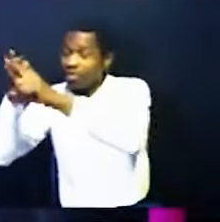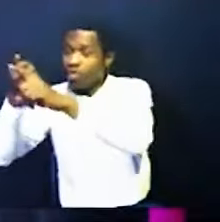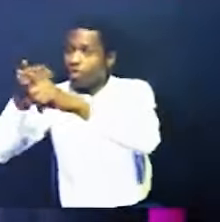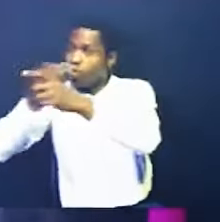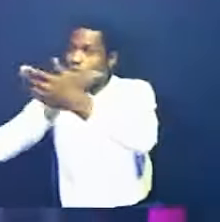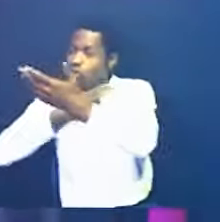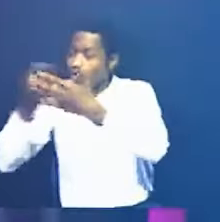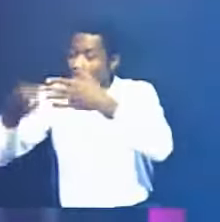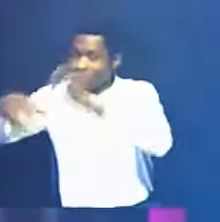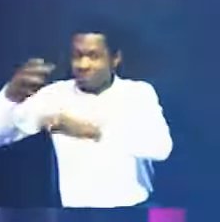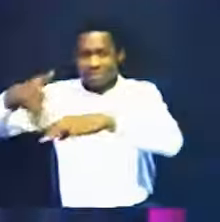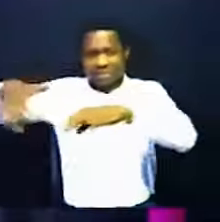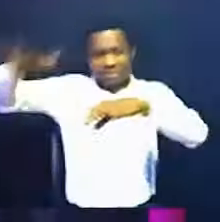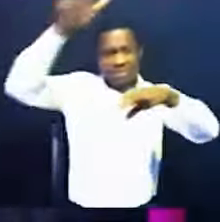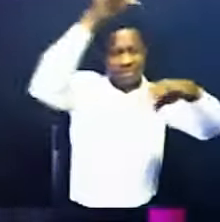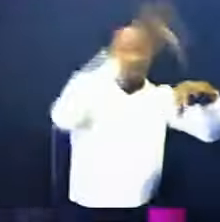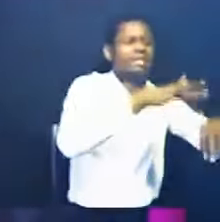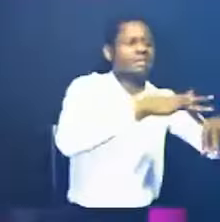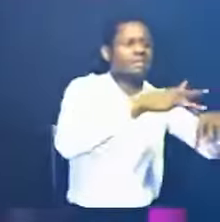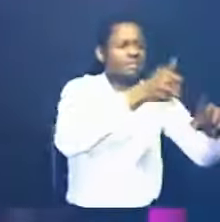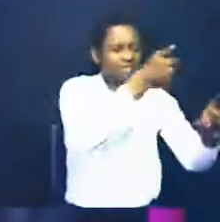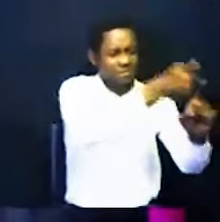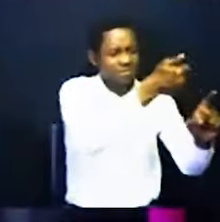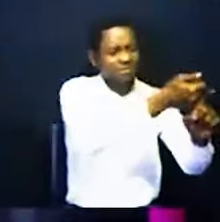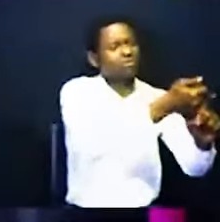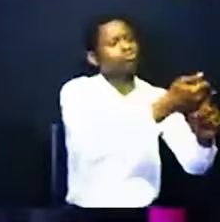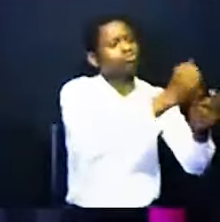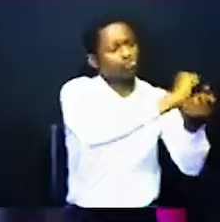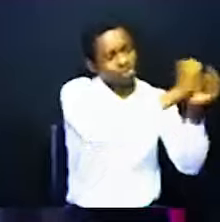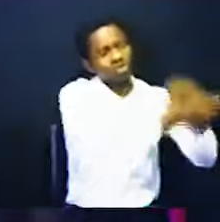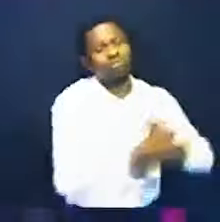God. You just believe.